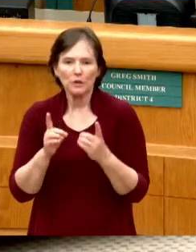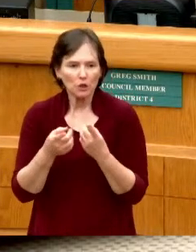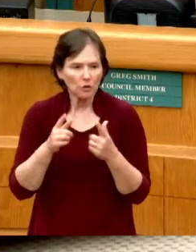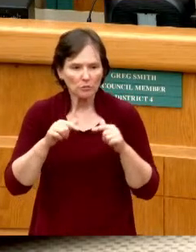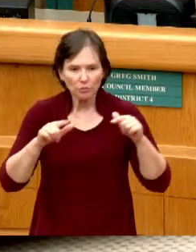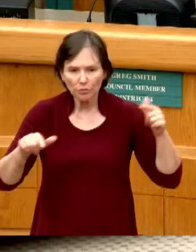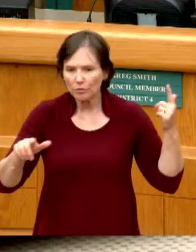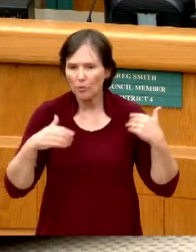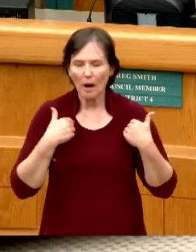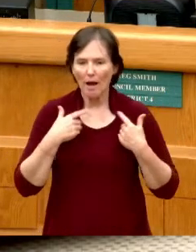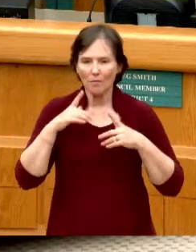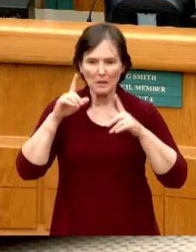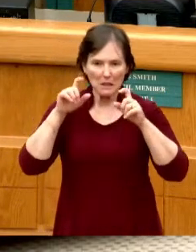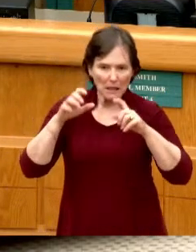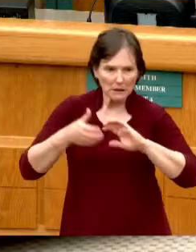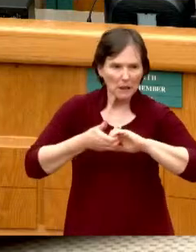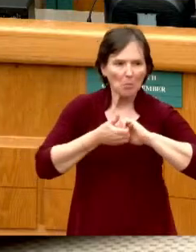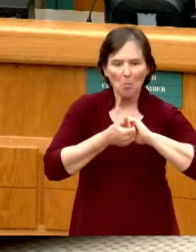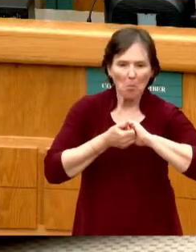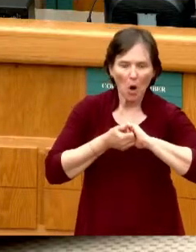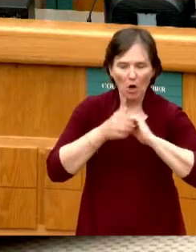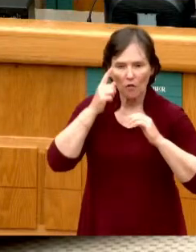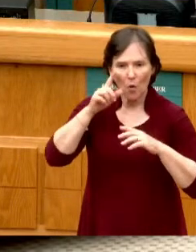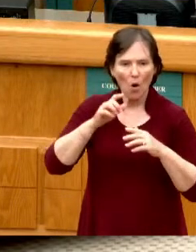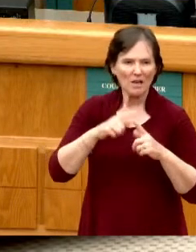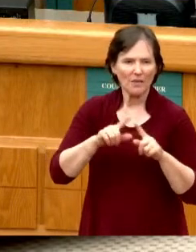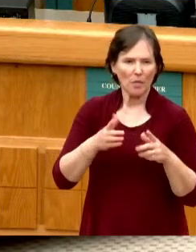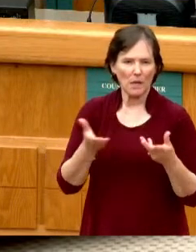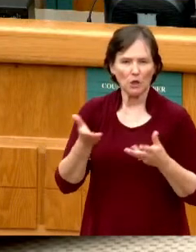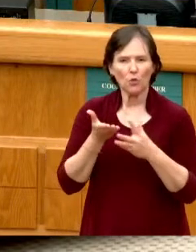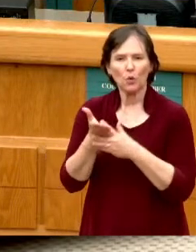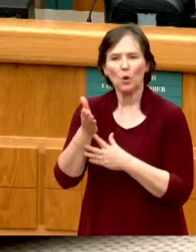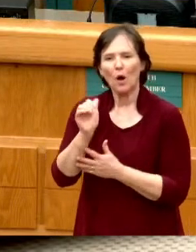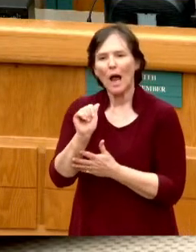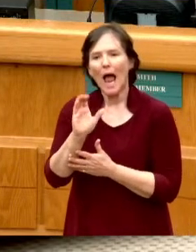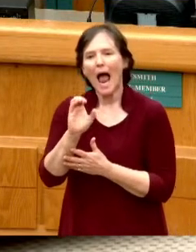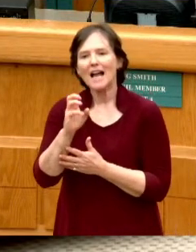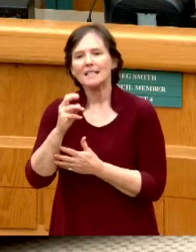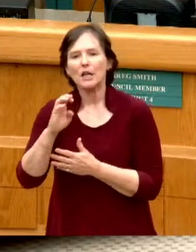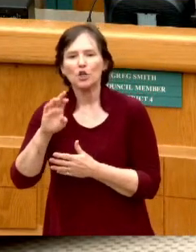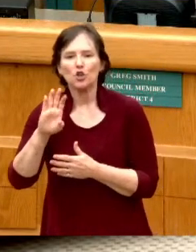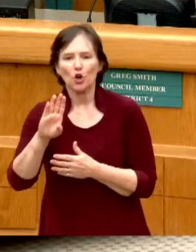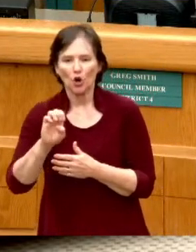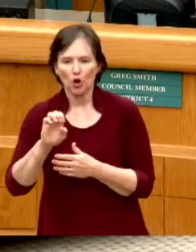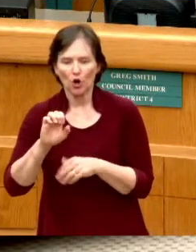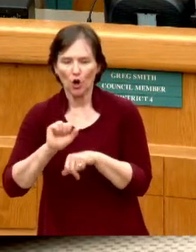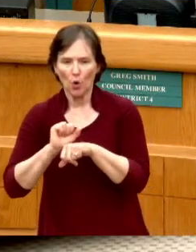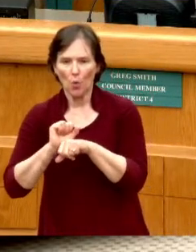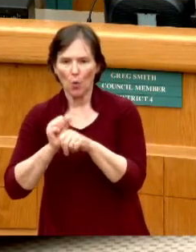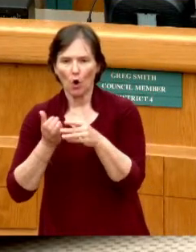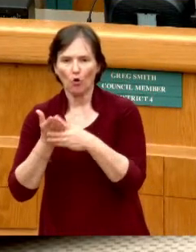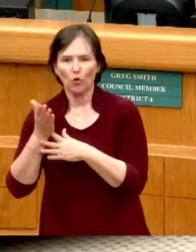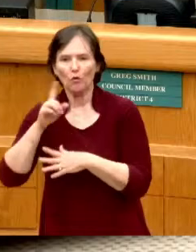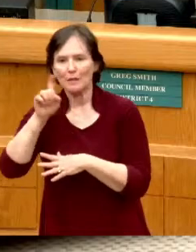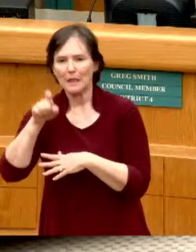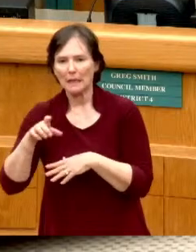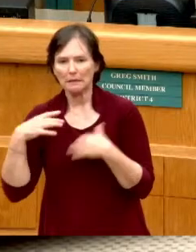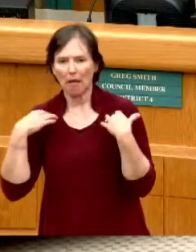social determinants of health through Accenture. That's working with Texas Health Institute. They are a global leader